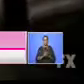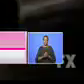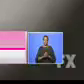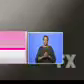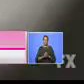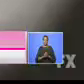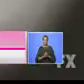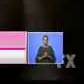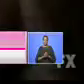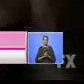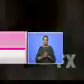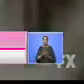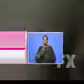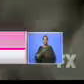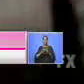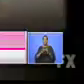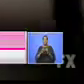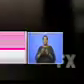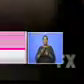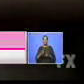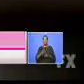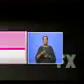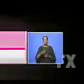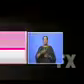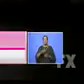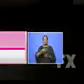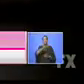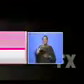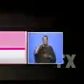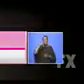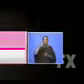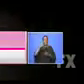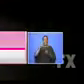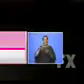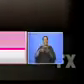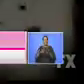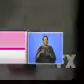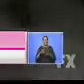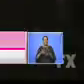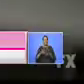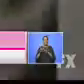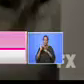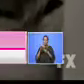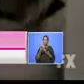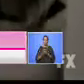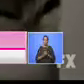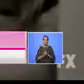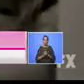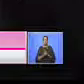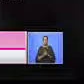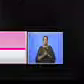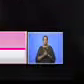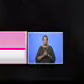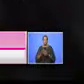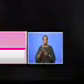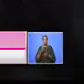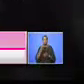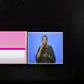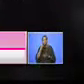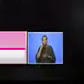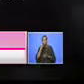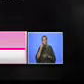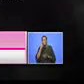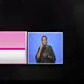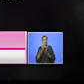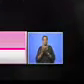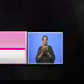in the number of reported suicide cases in the Bahamas, statistics relating to this issue are startling. A recent journal compiled by David